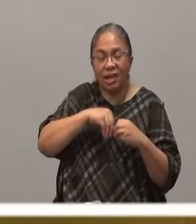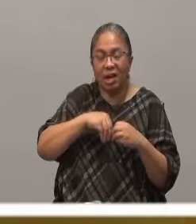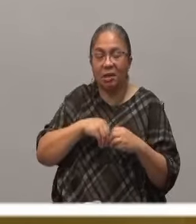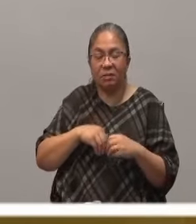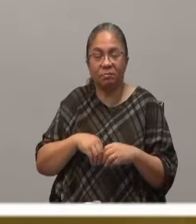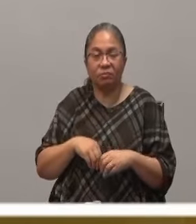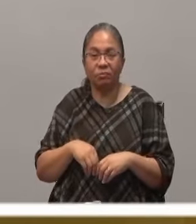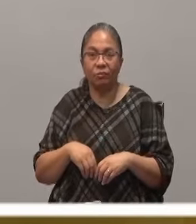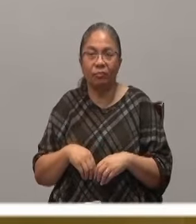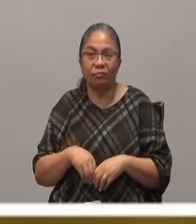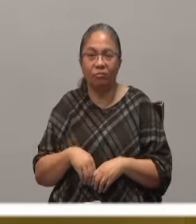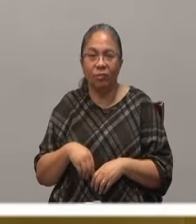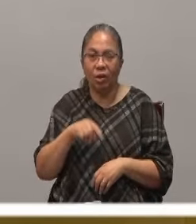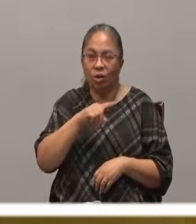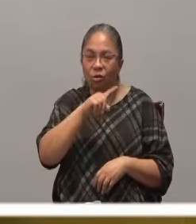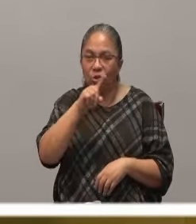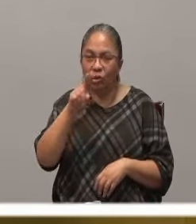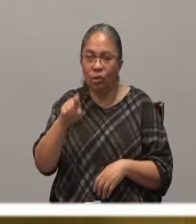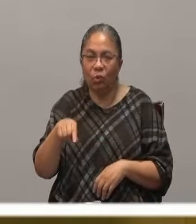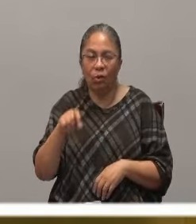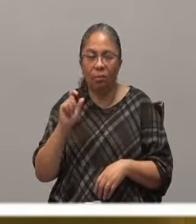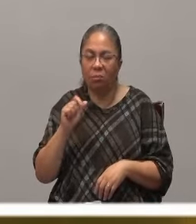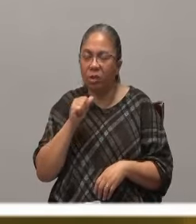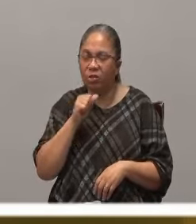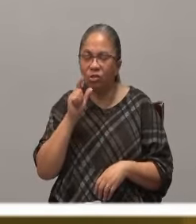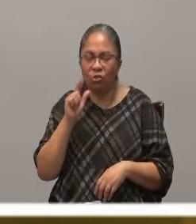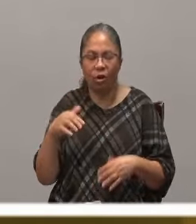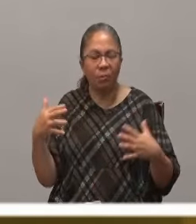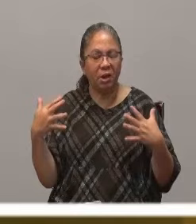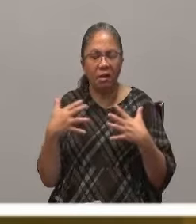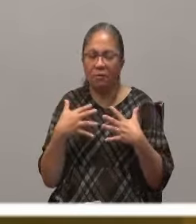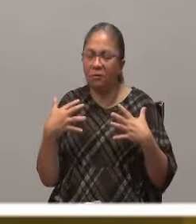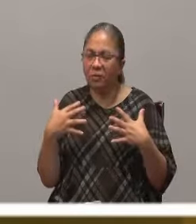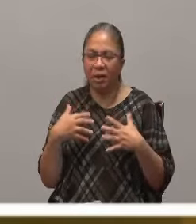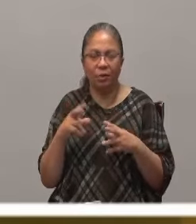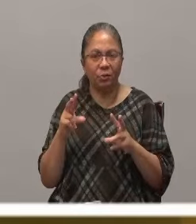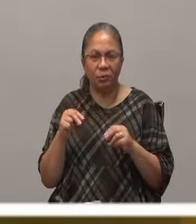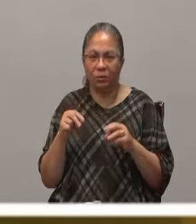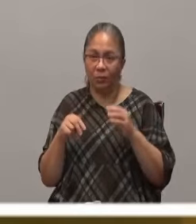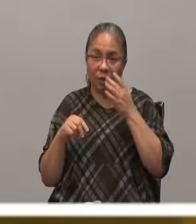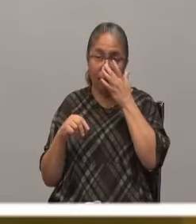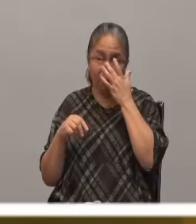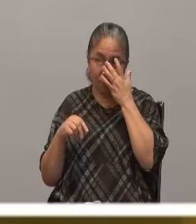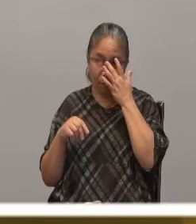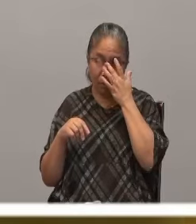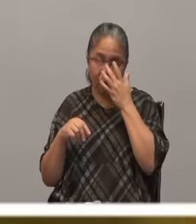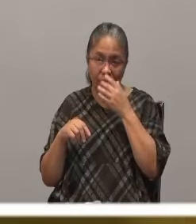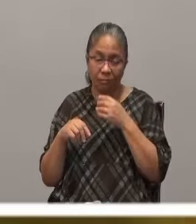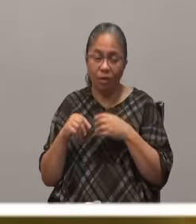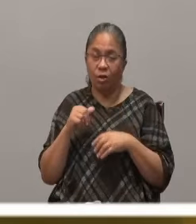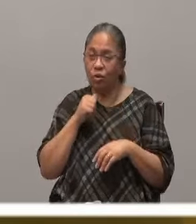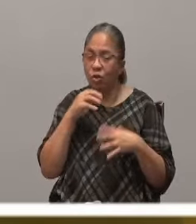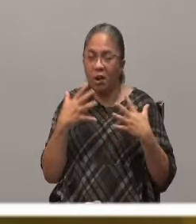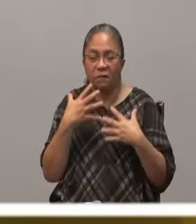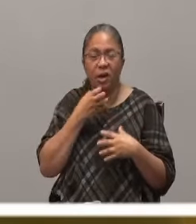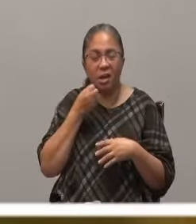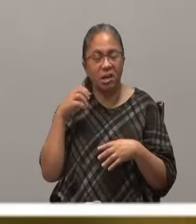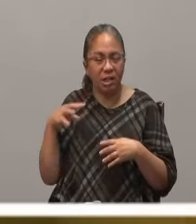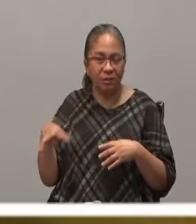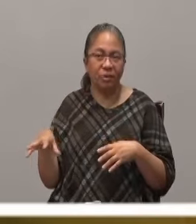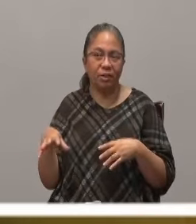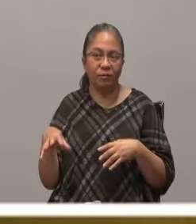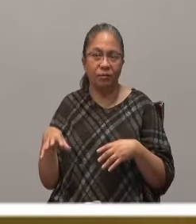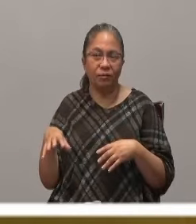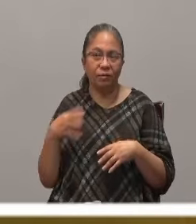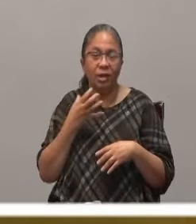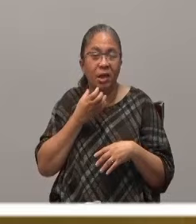Do not be afraid. Do not be afraid. of evil. Evil